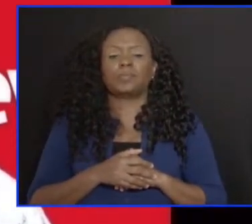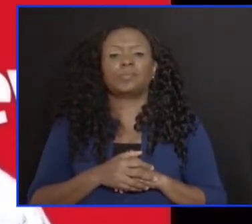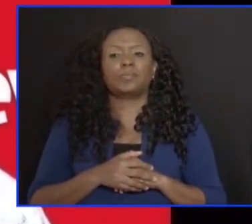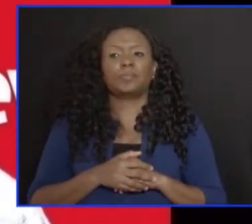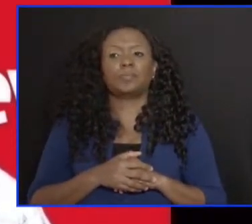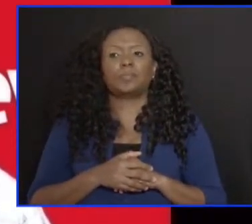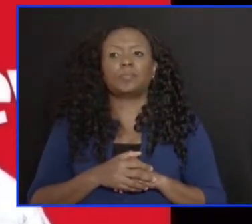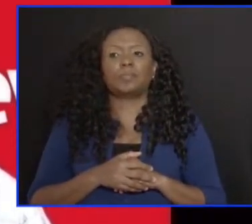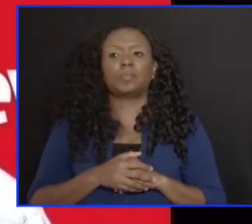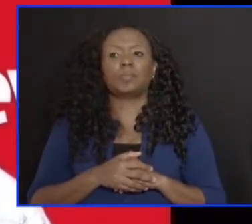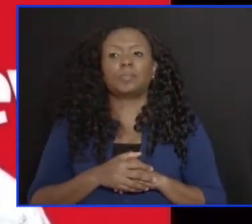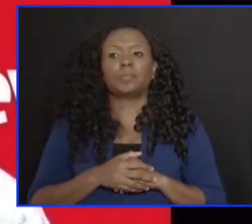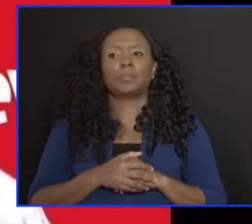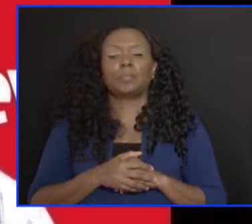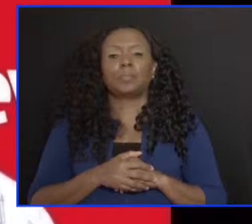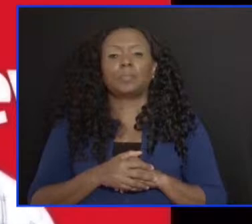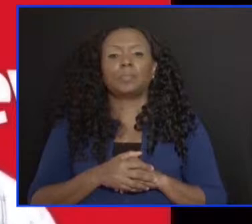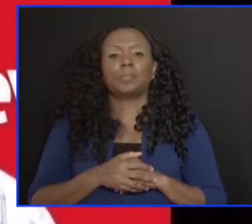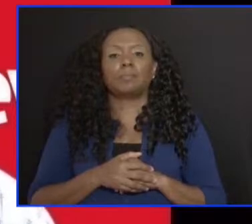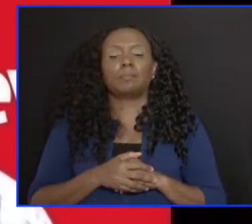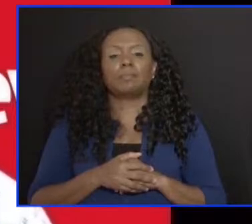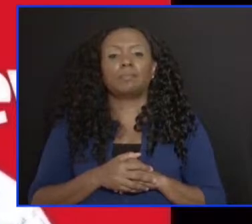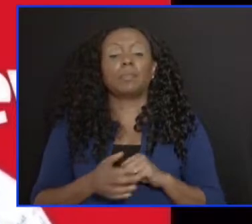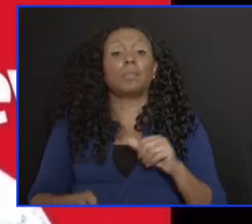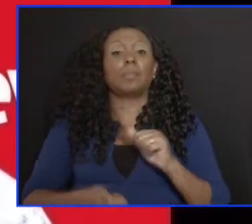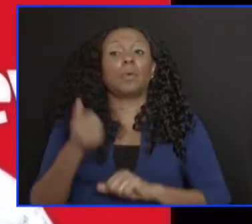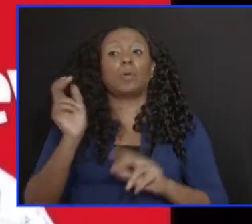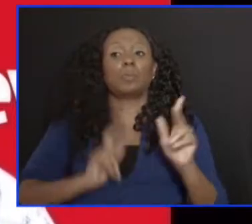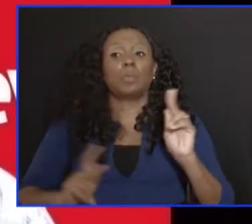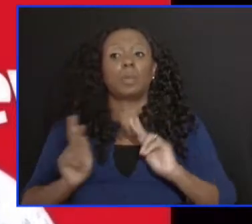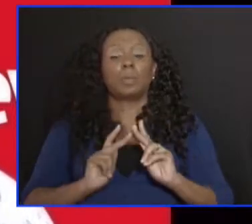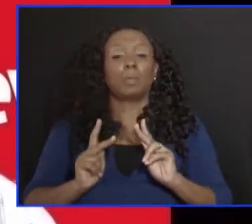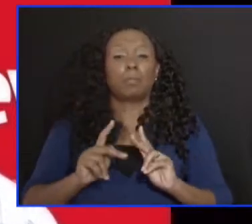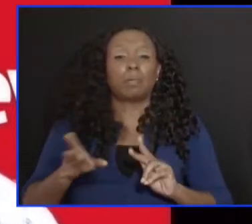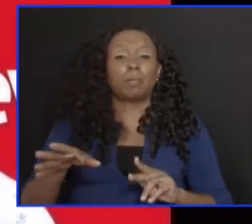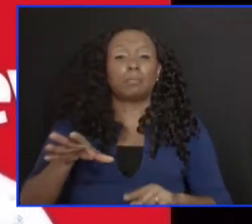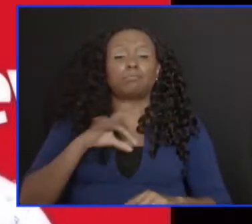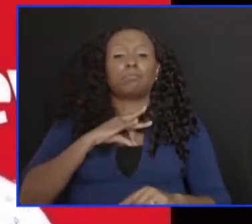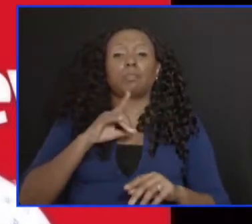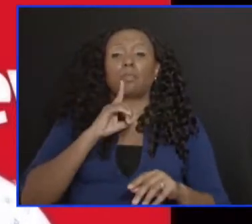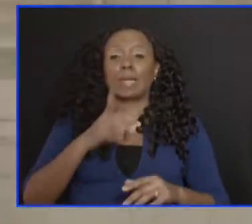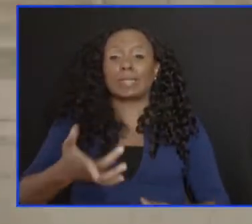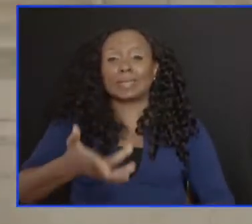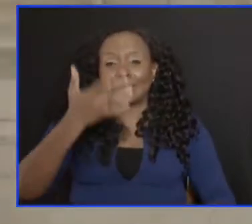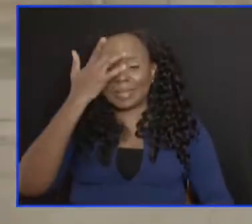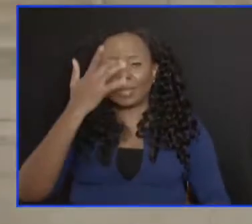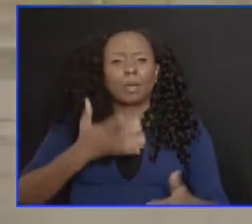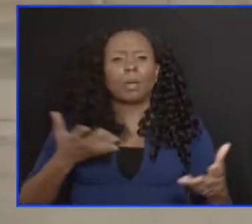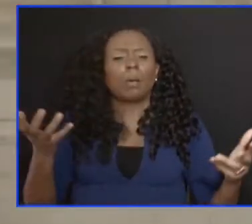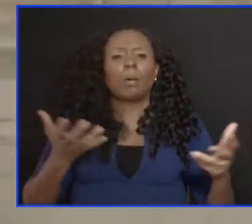the majority of persons that are getting really ill coming down with at this point?